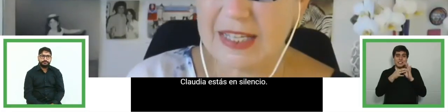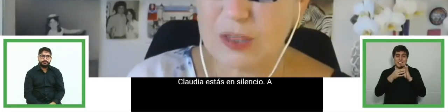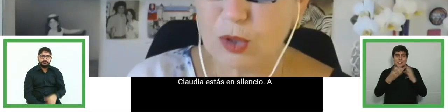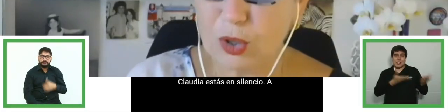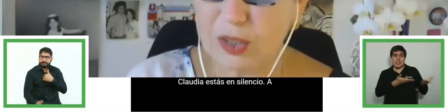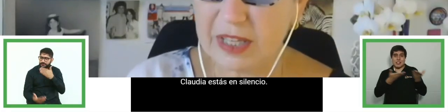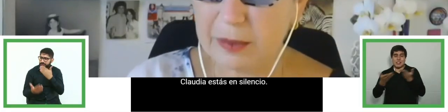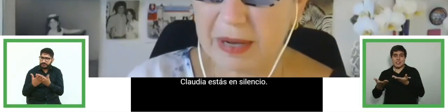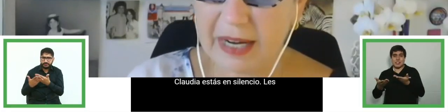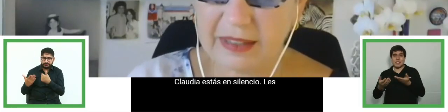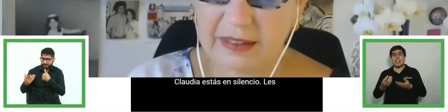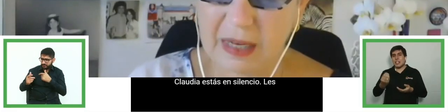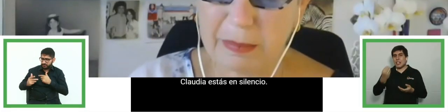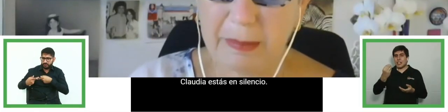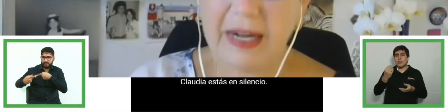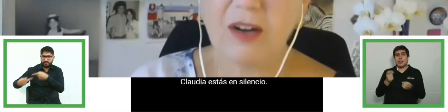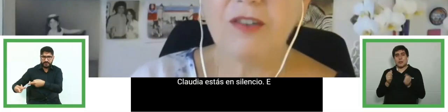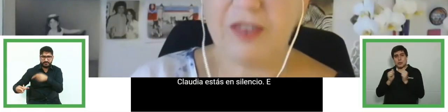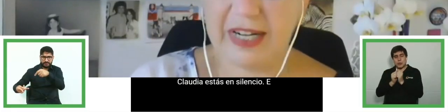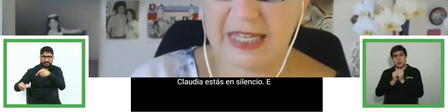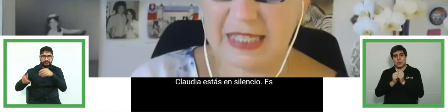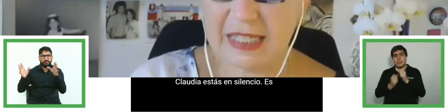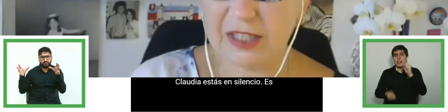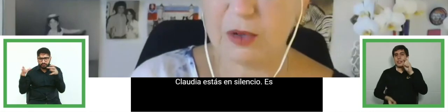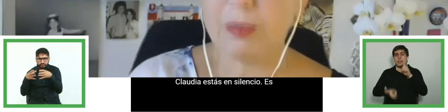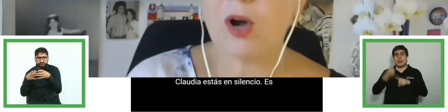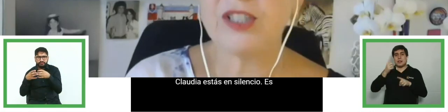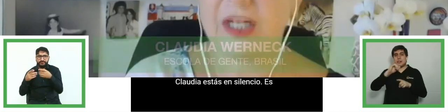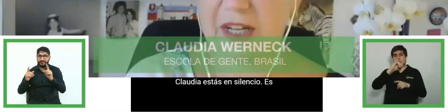the first Zero Project Conference. I'm